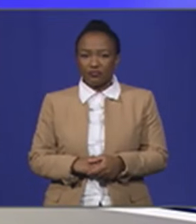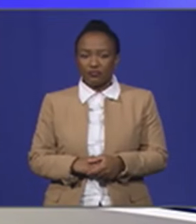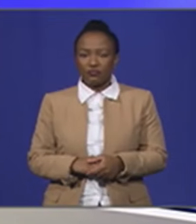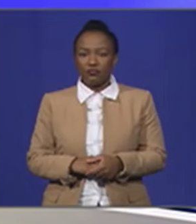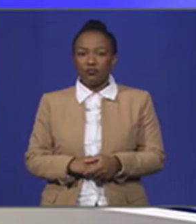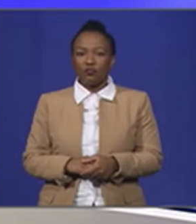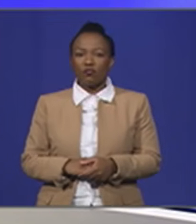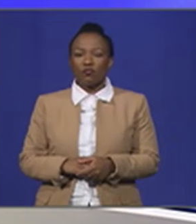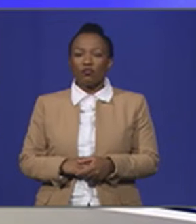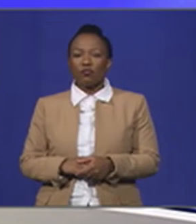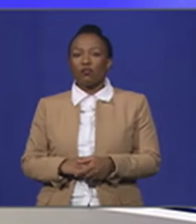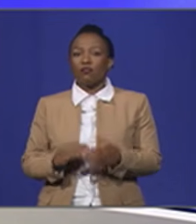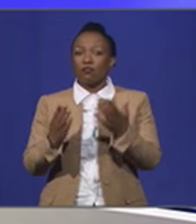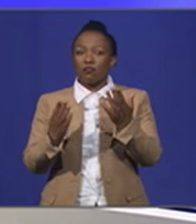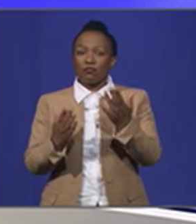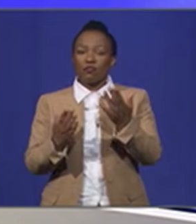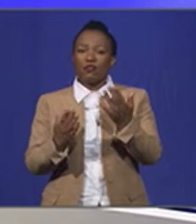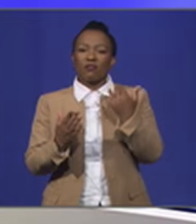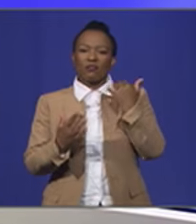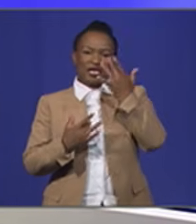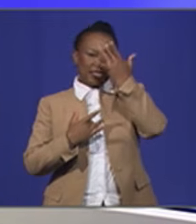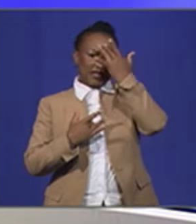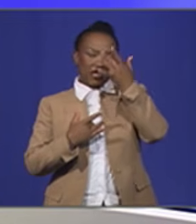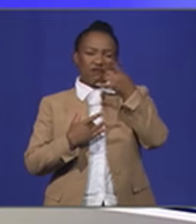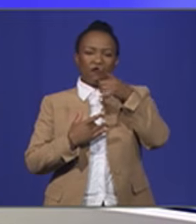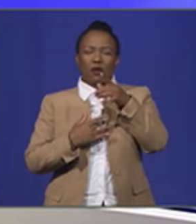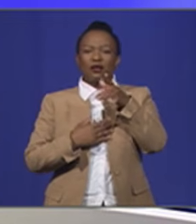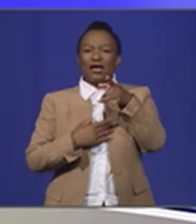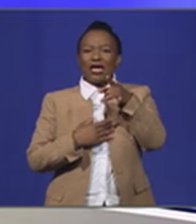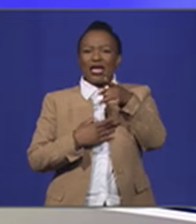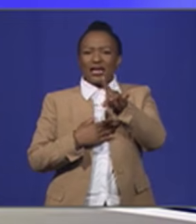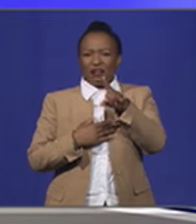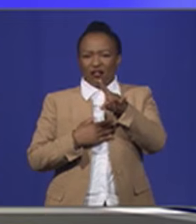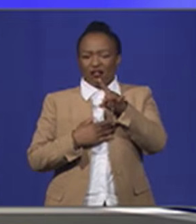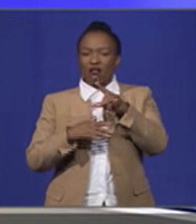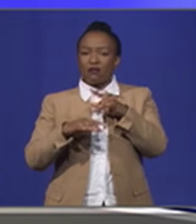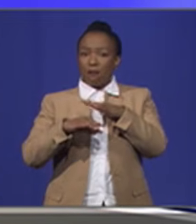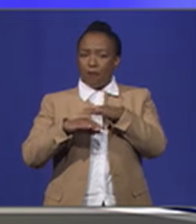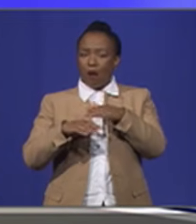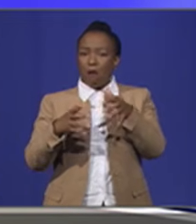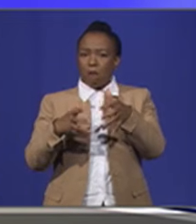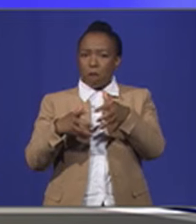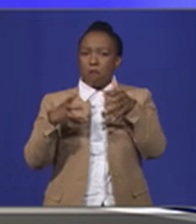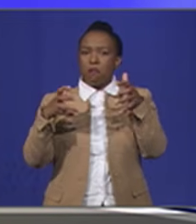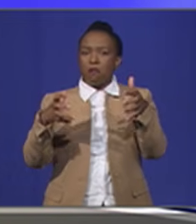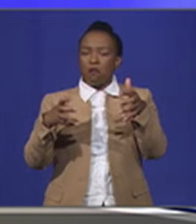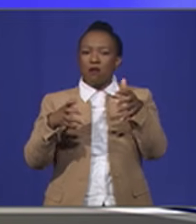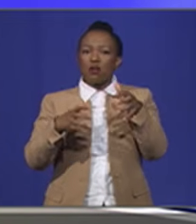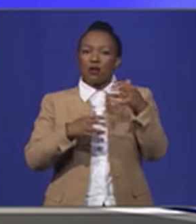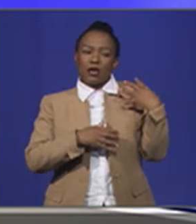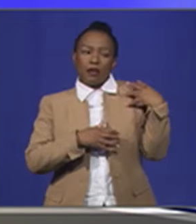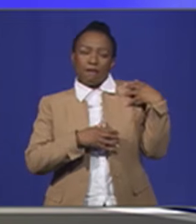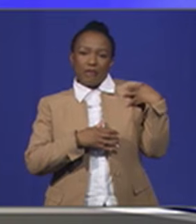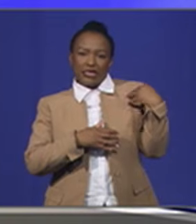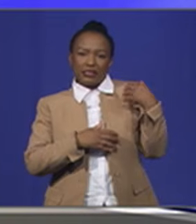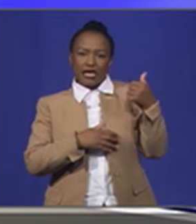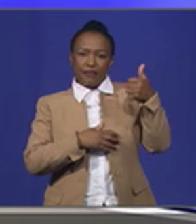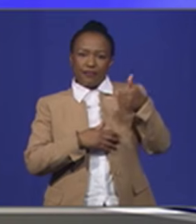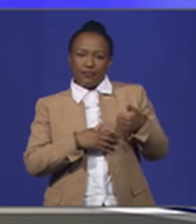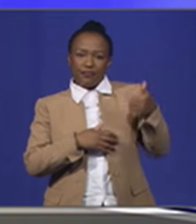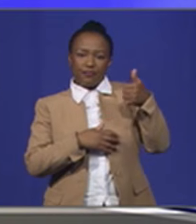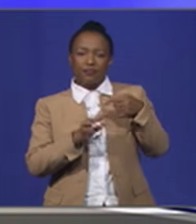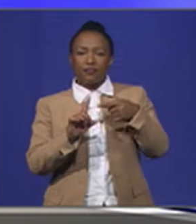Palo ya ditshwaetsego tsa bolwetse jwa molomo le tlhakwana mo nageng e lebega yo oketsega. Tona ya temothuo John Steenhuisen o senotse gore